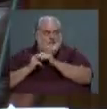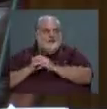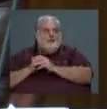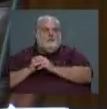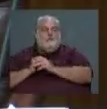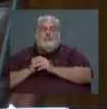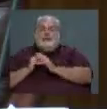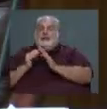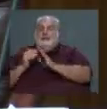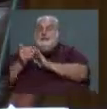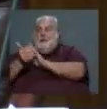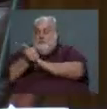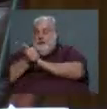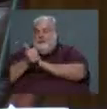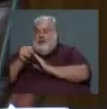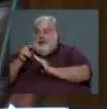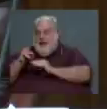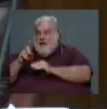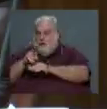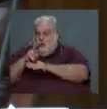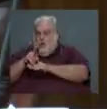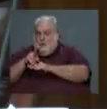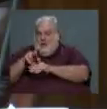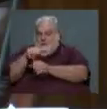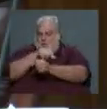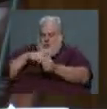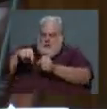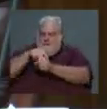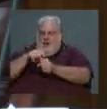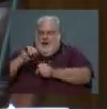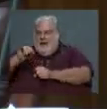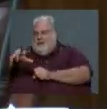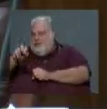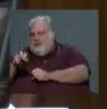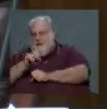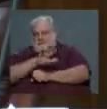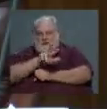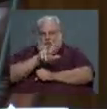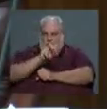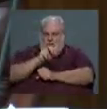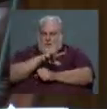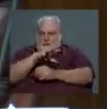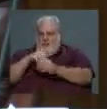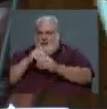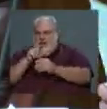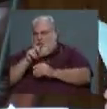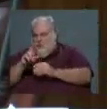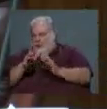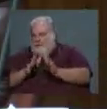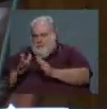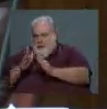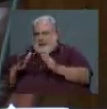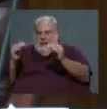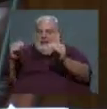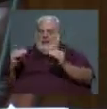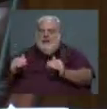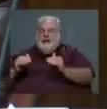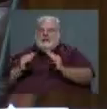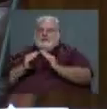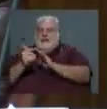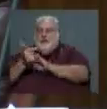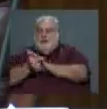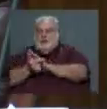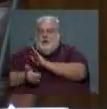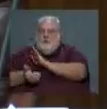An ordinance to amend the land use plan in the area bounded by Interstate 30 and Interstate 530 within the City of Little Rock's planning jurisdiction. An ordinance